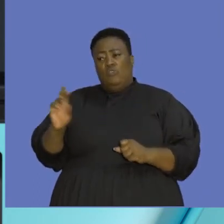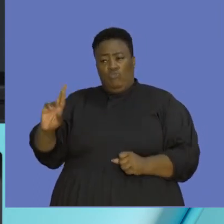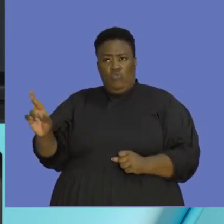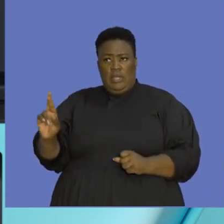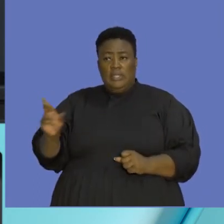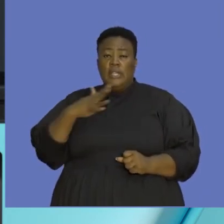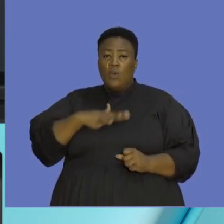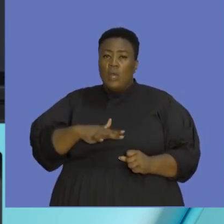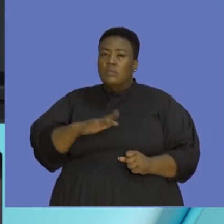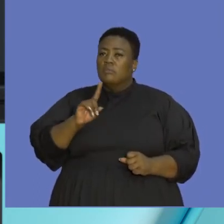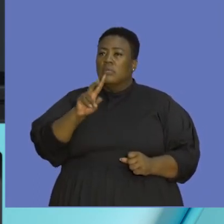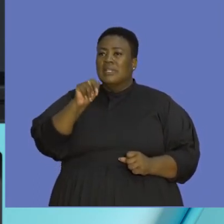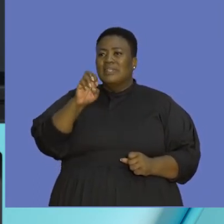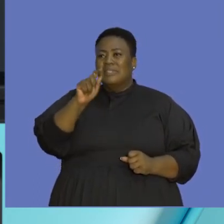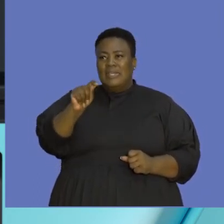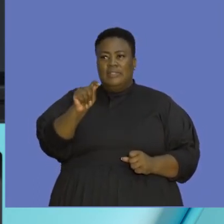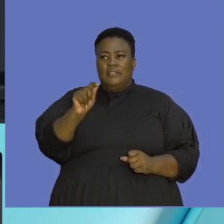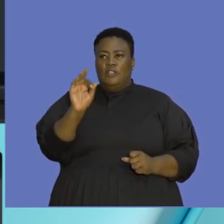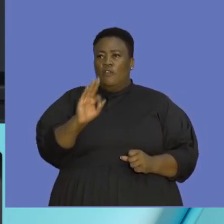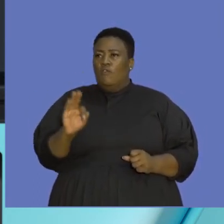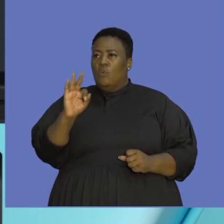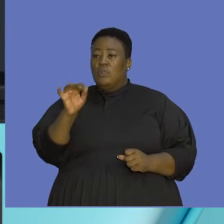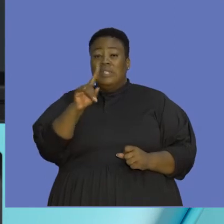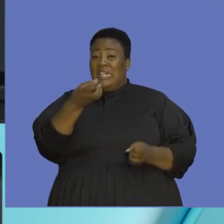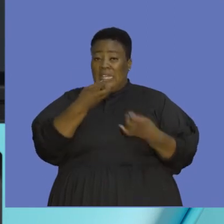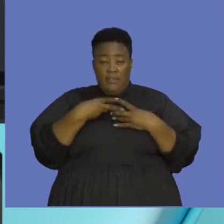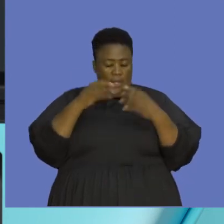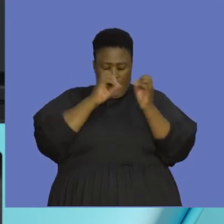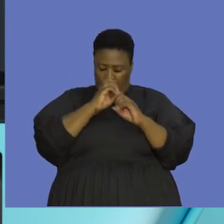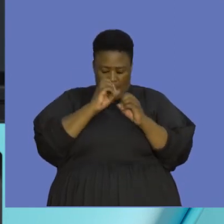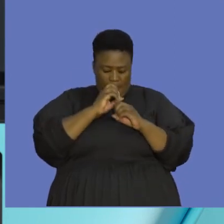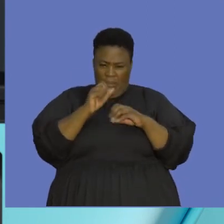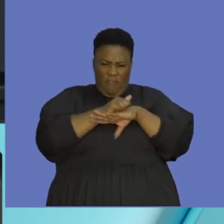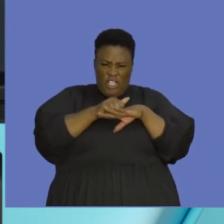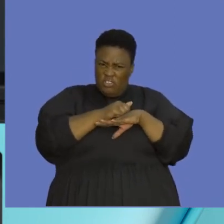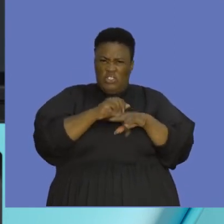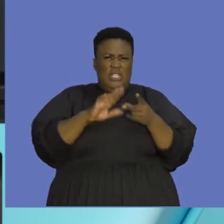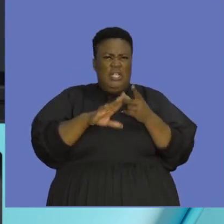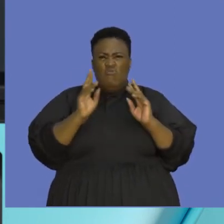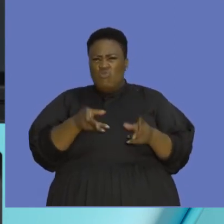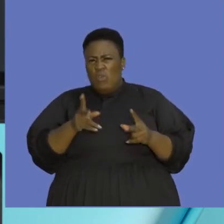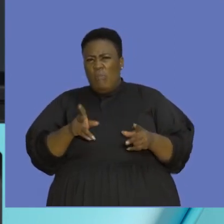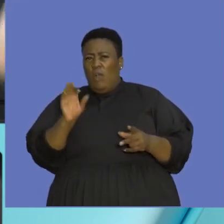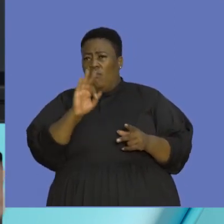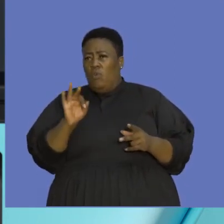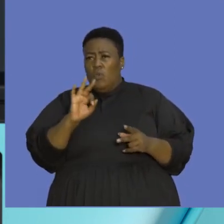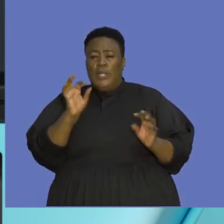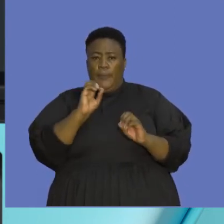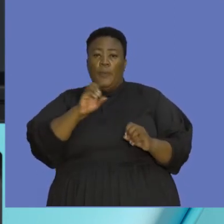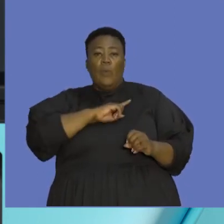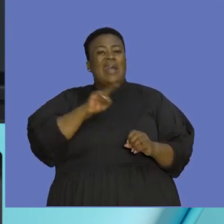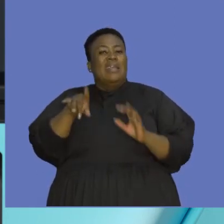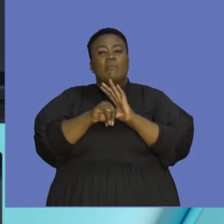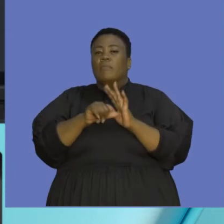the net force. They haven't given me anything about friction or the normal force or any of those because it's